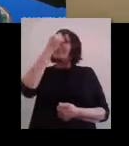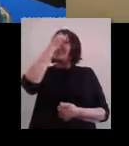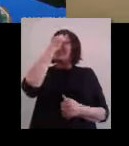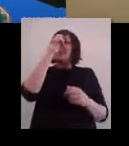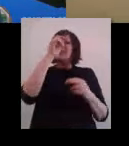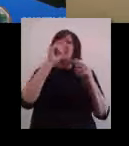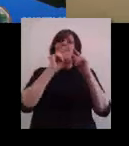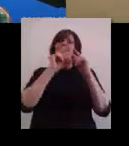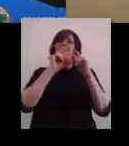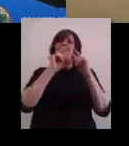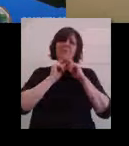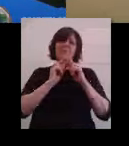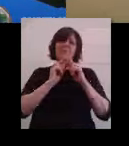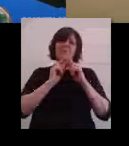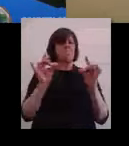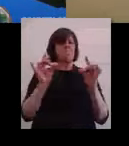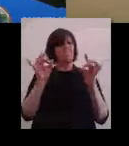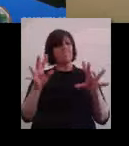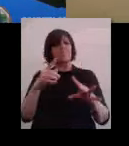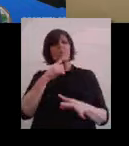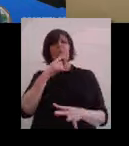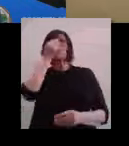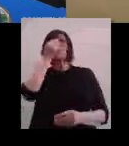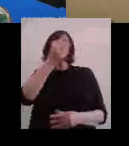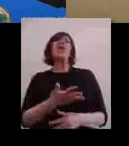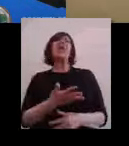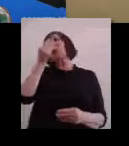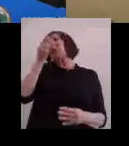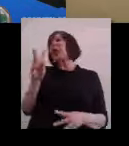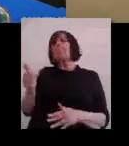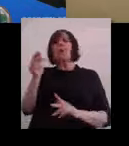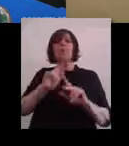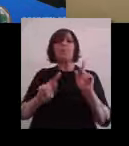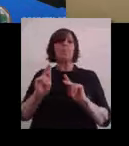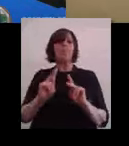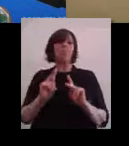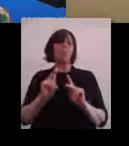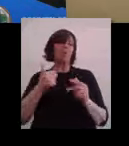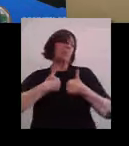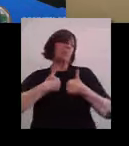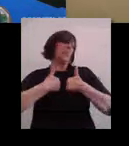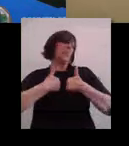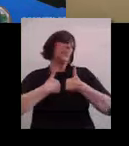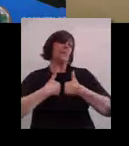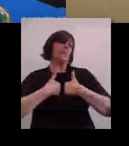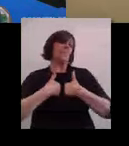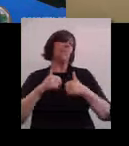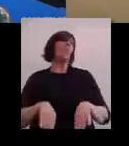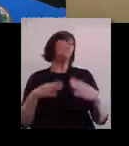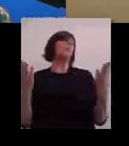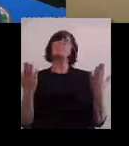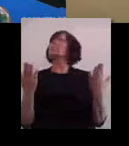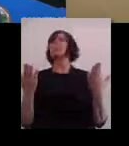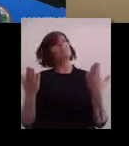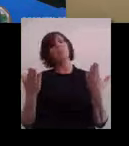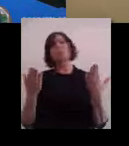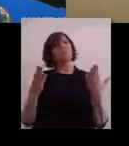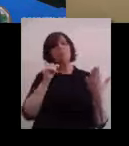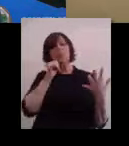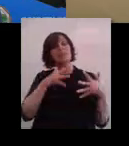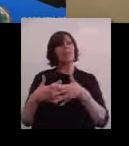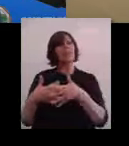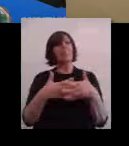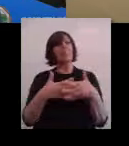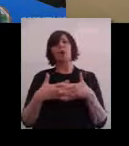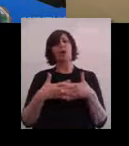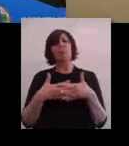for people to say, I don't care about anyone else. I only care about myself. Let's open it up. That's not the American spirit that we're made of.